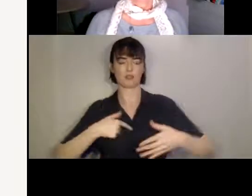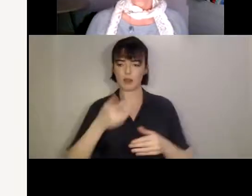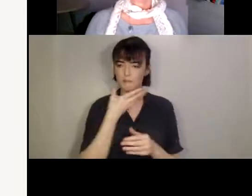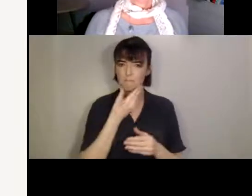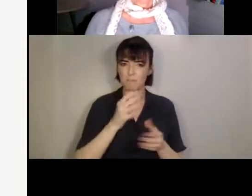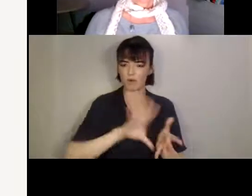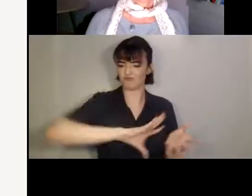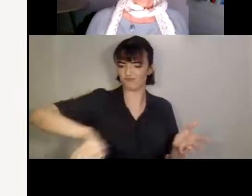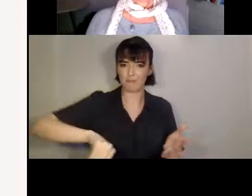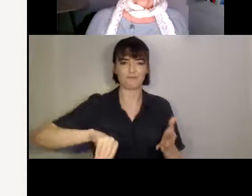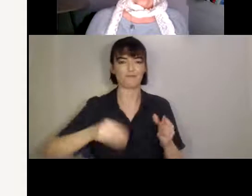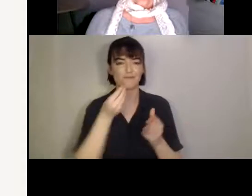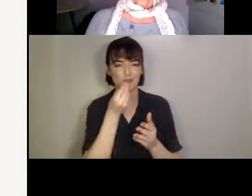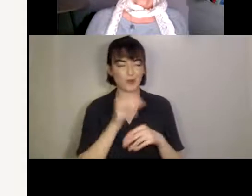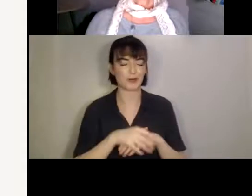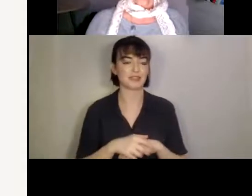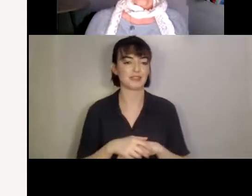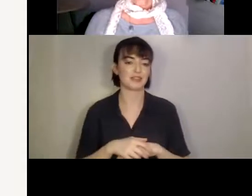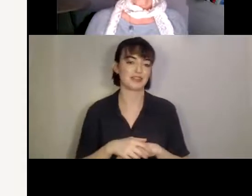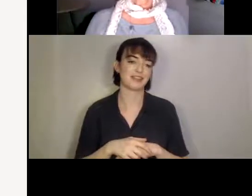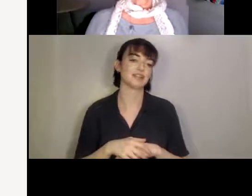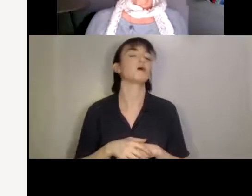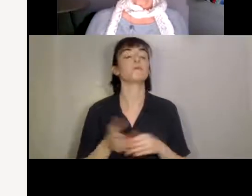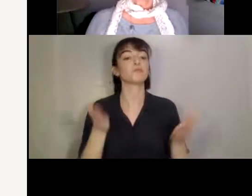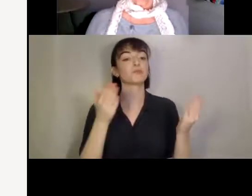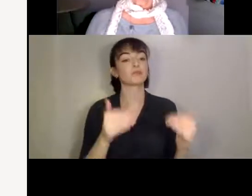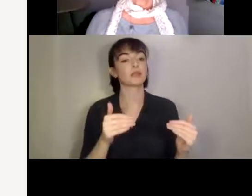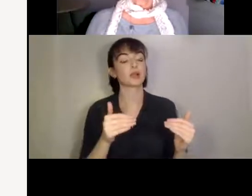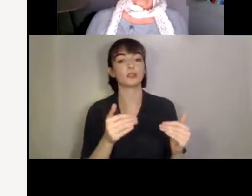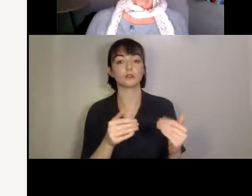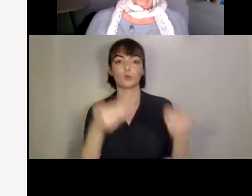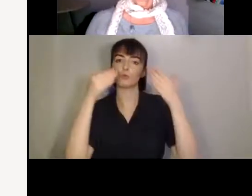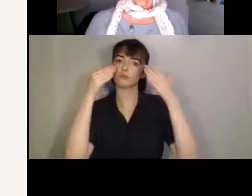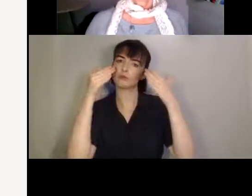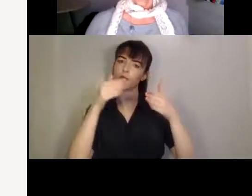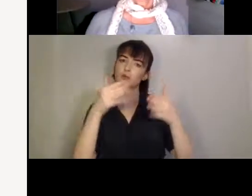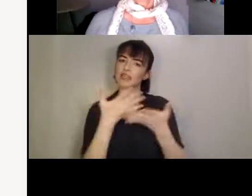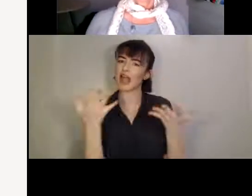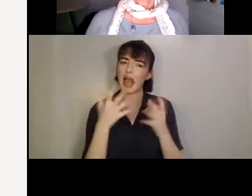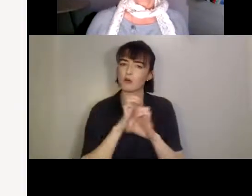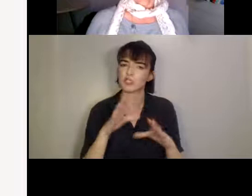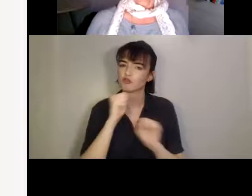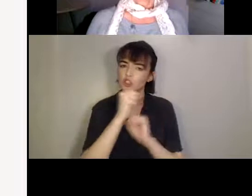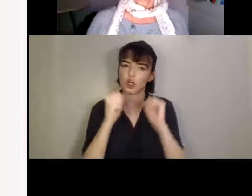from her. It looks at how children structure the story. So do they talk about the start of the story, who